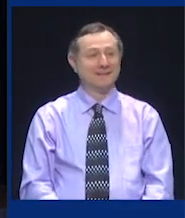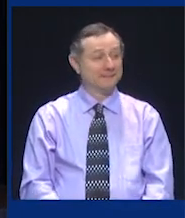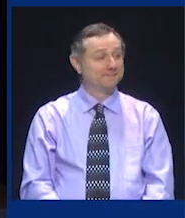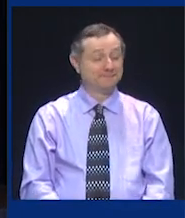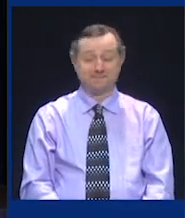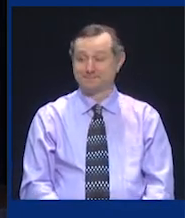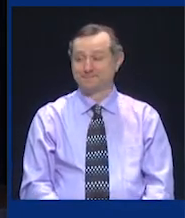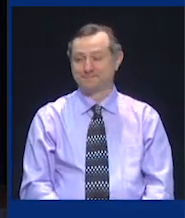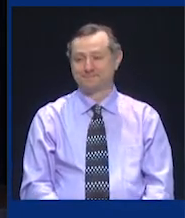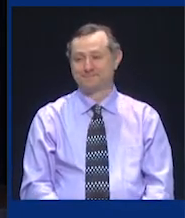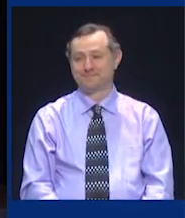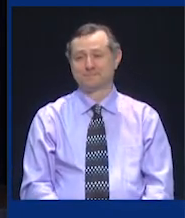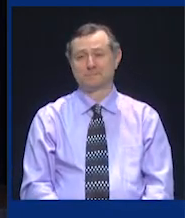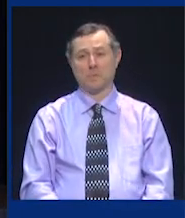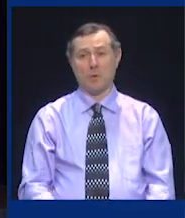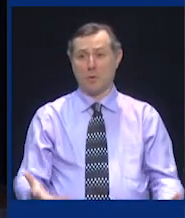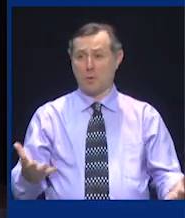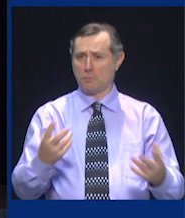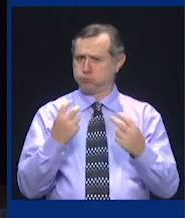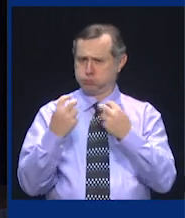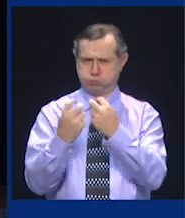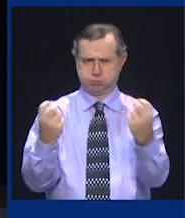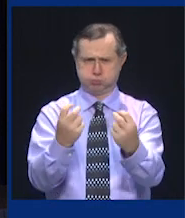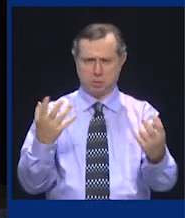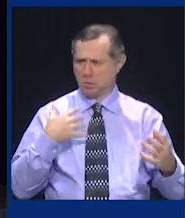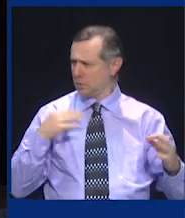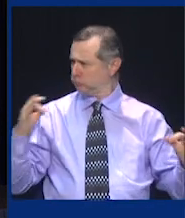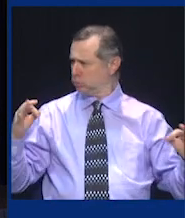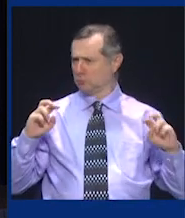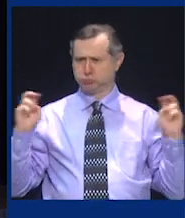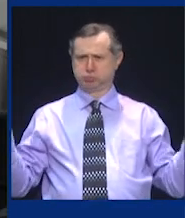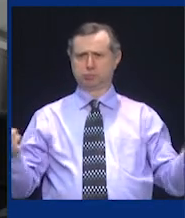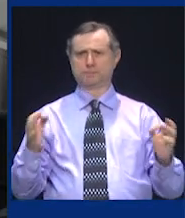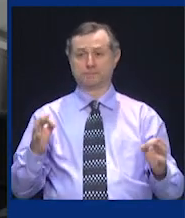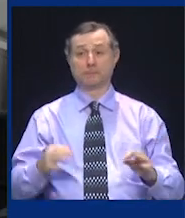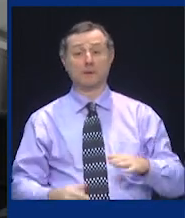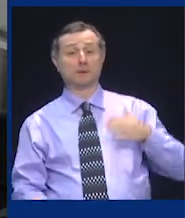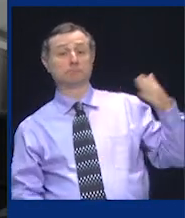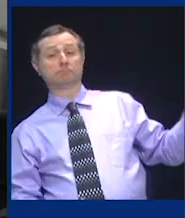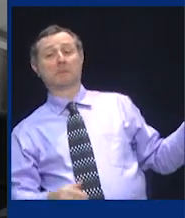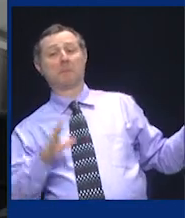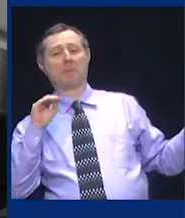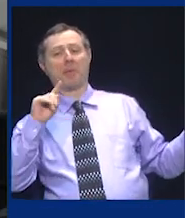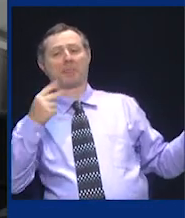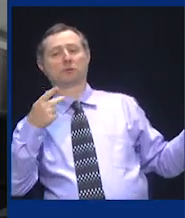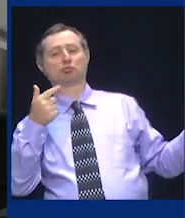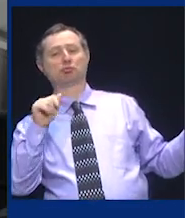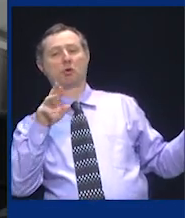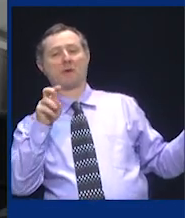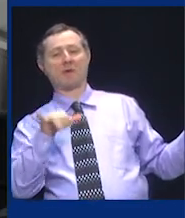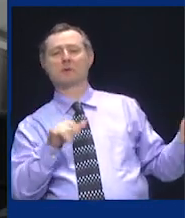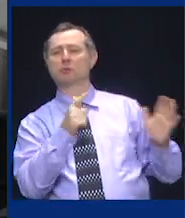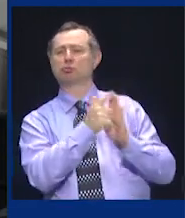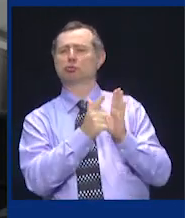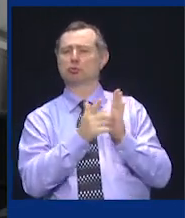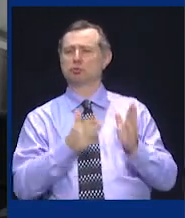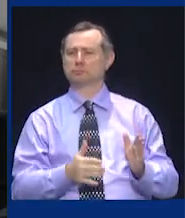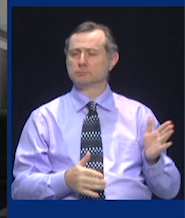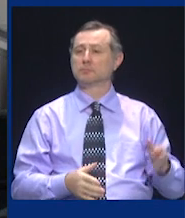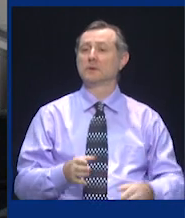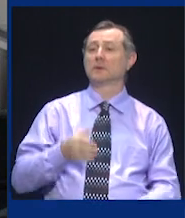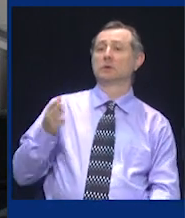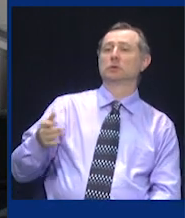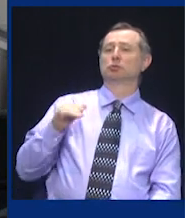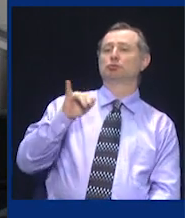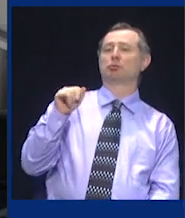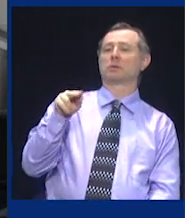have the full team assembled here. From my far left, Beth Garvey, Counsel, John O'Lieber, Acting